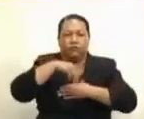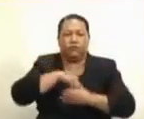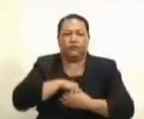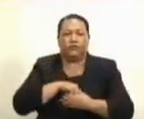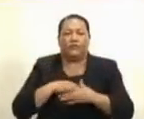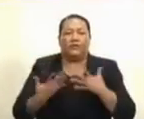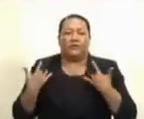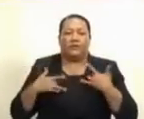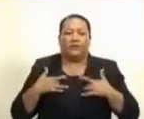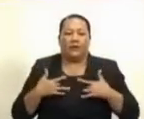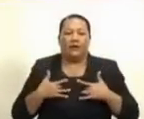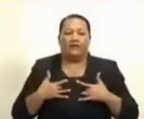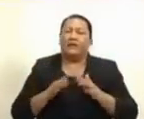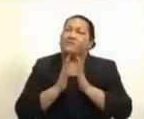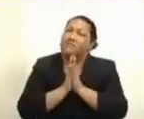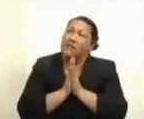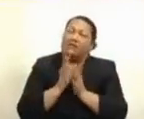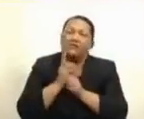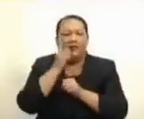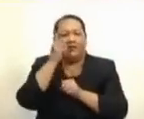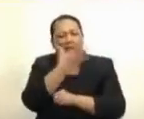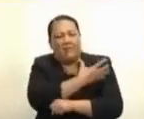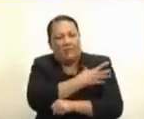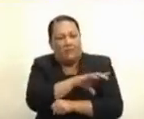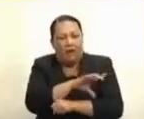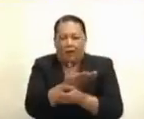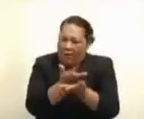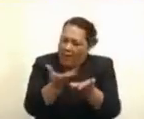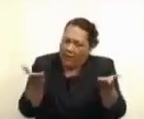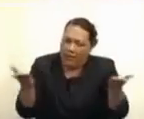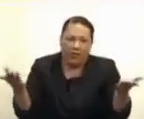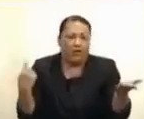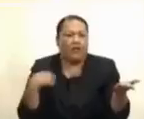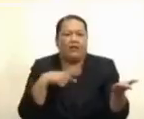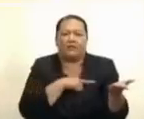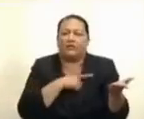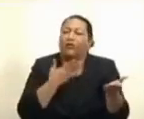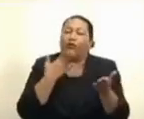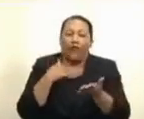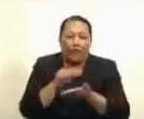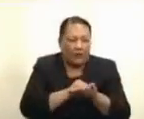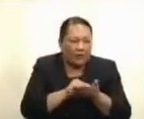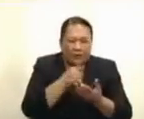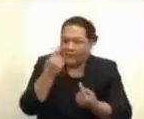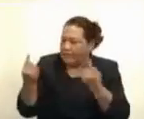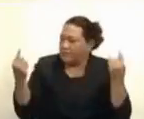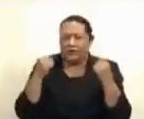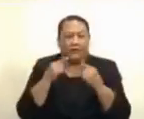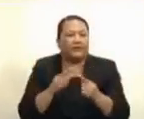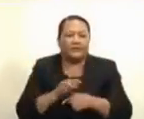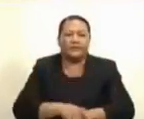I pray that God will empower us to forgive us, to forgive each one today,